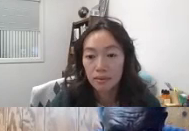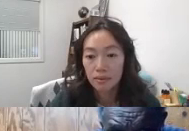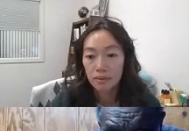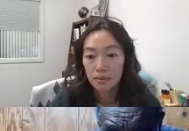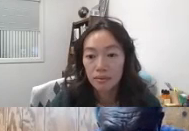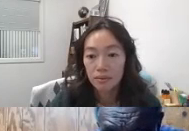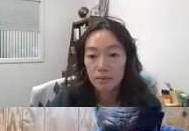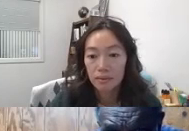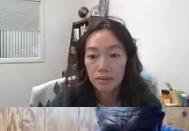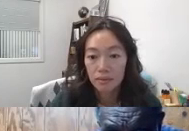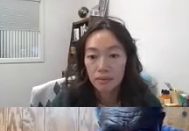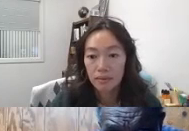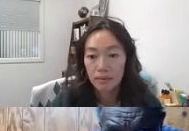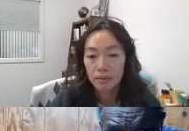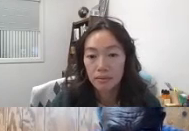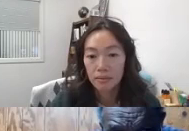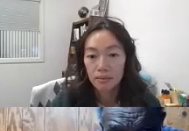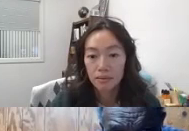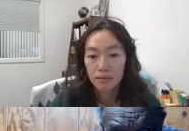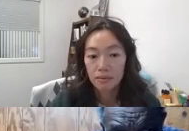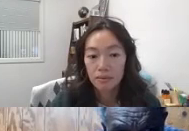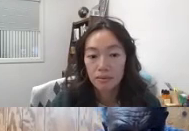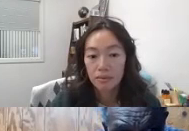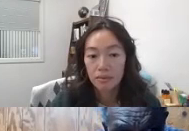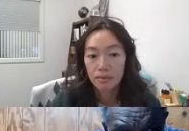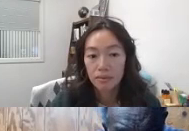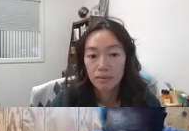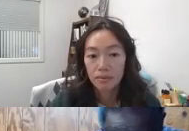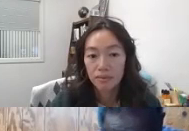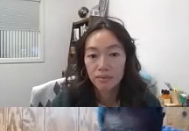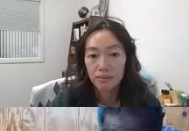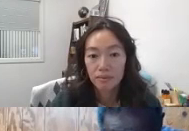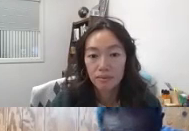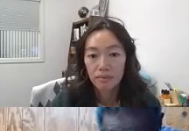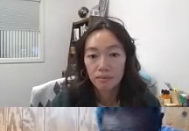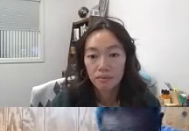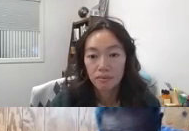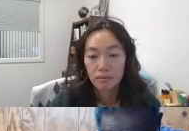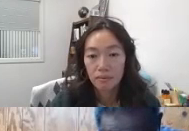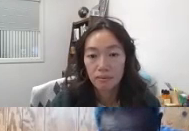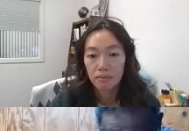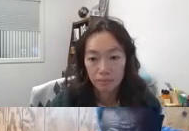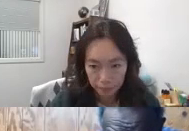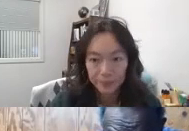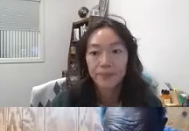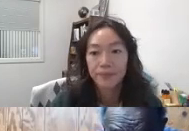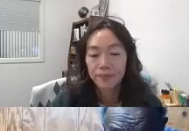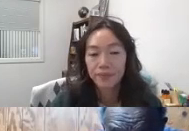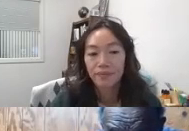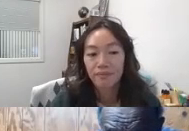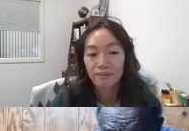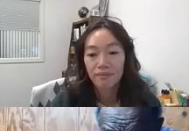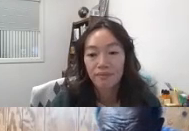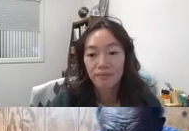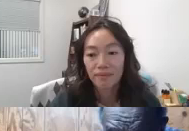January the 3rd. So very early on, we're going to start the new year with some really cool work for the CSC. So we'll see you next